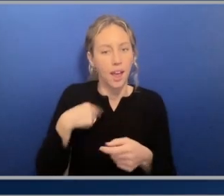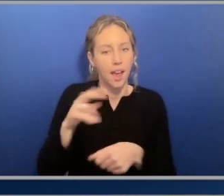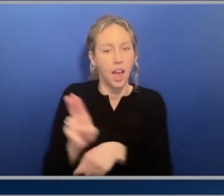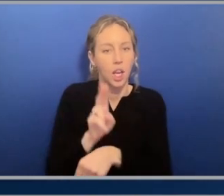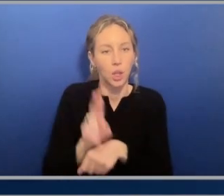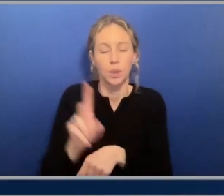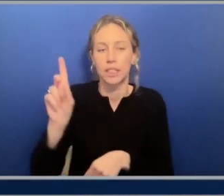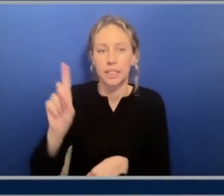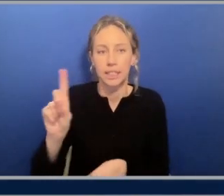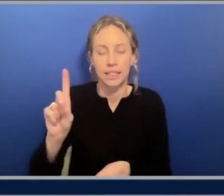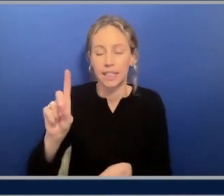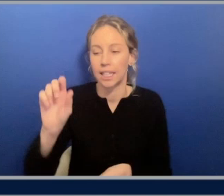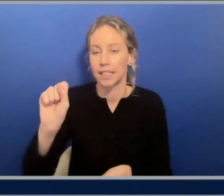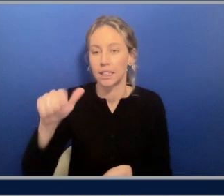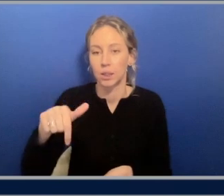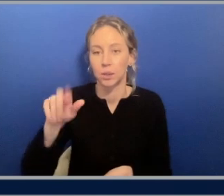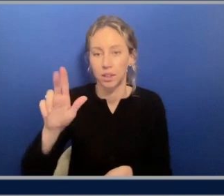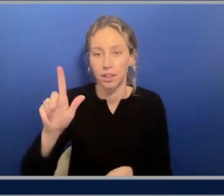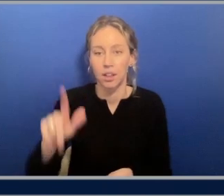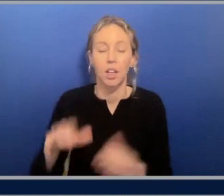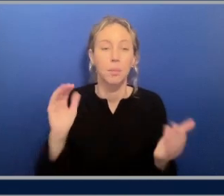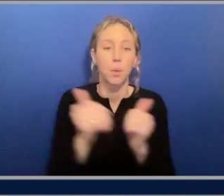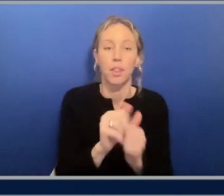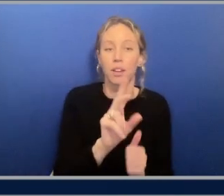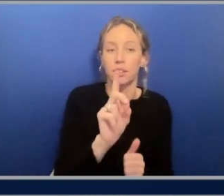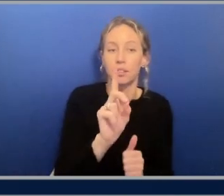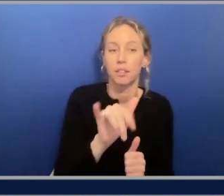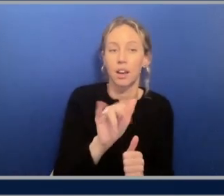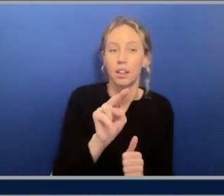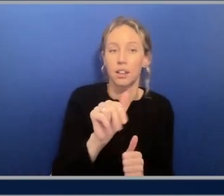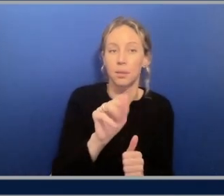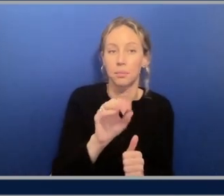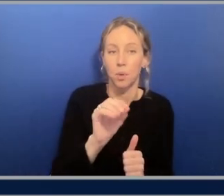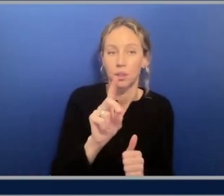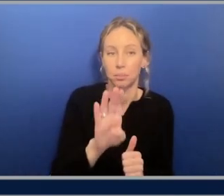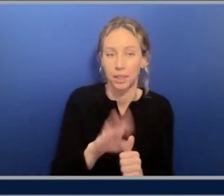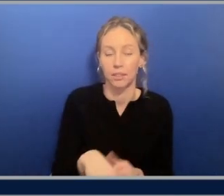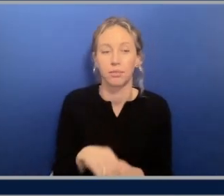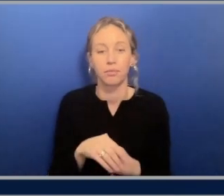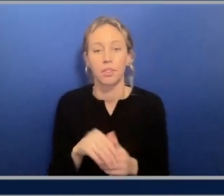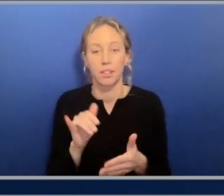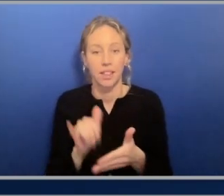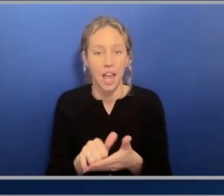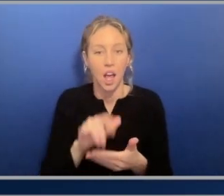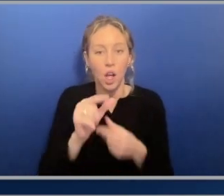versus the new Dynamo DB capability, global tables with the multi-region